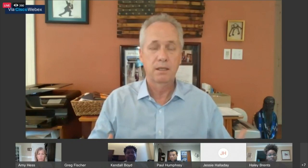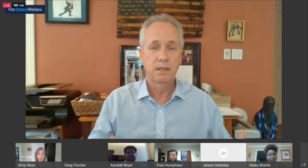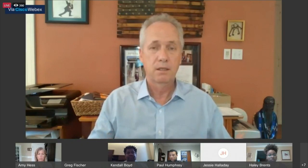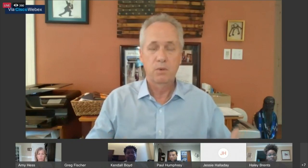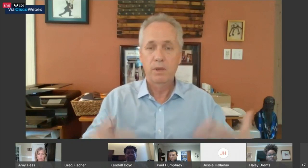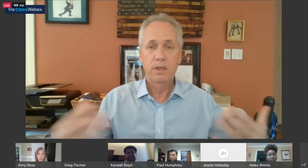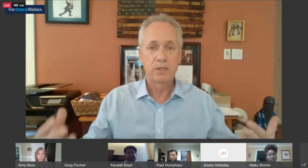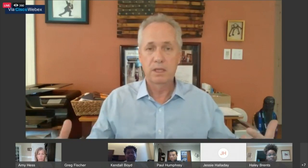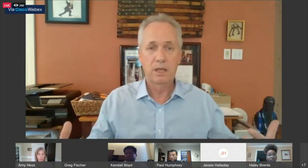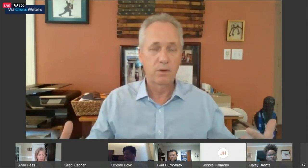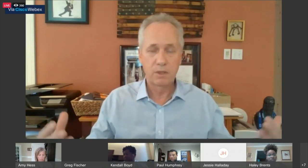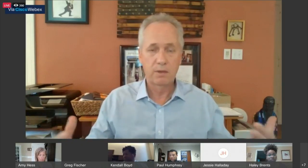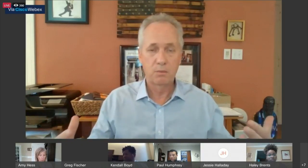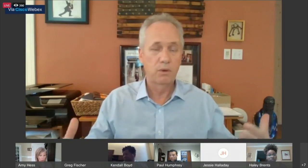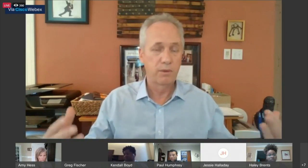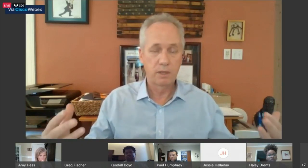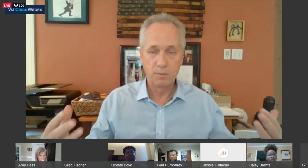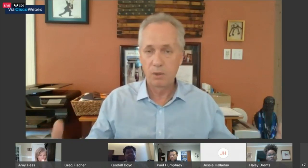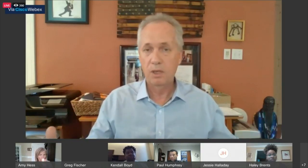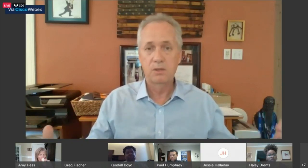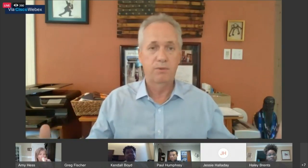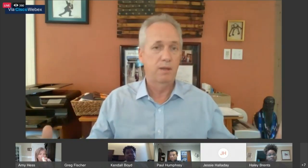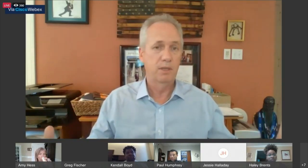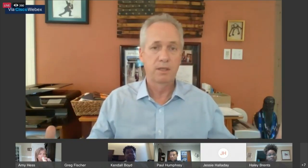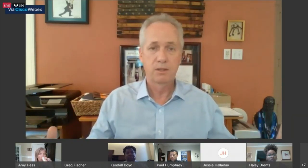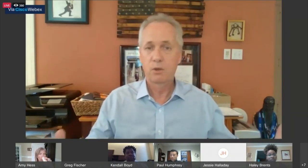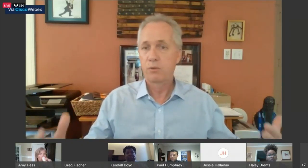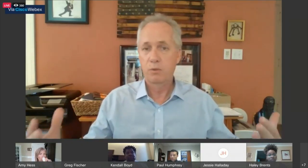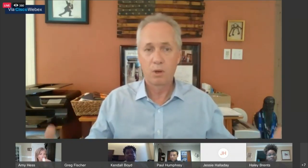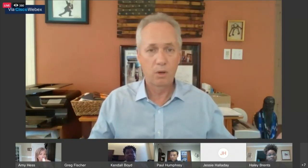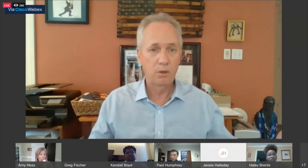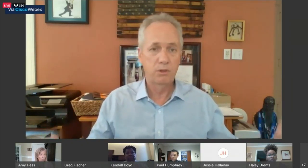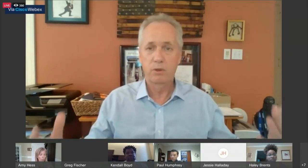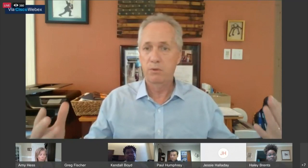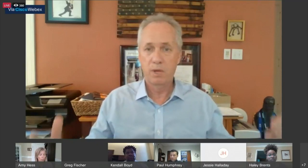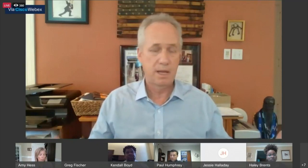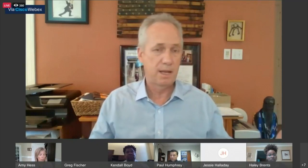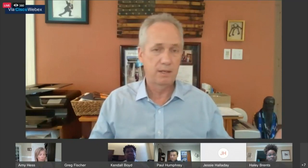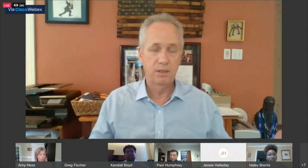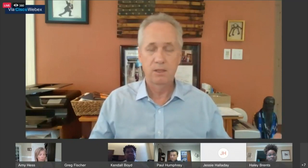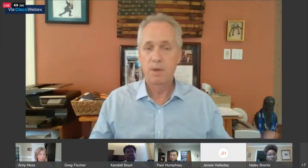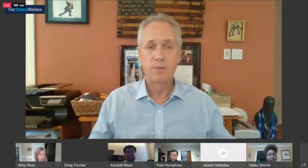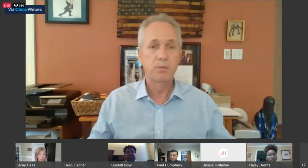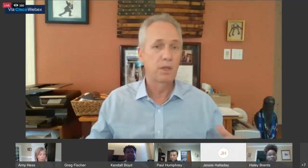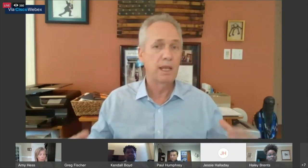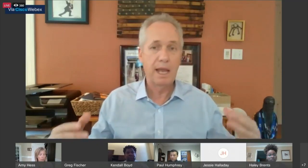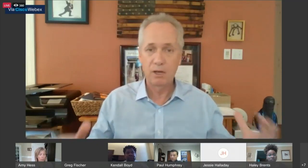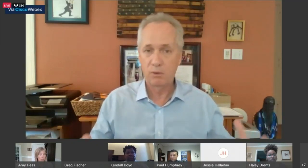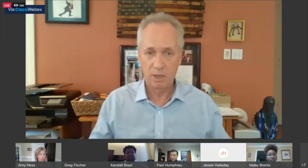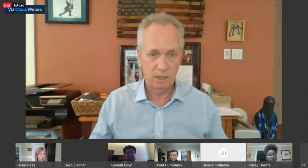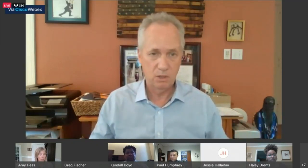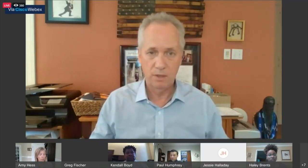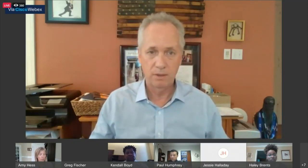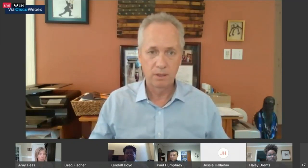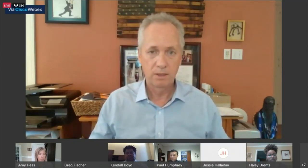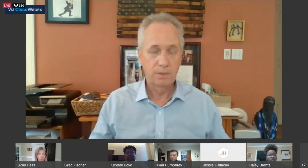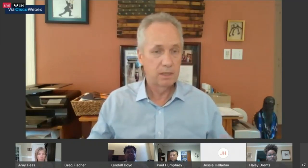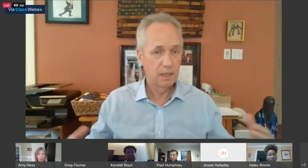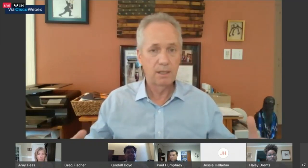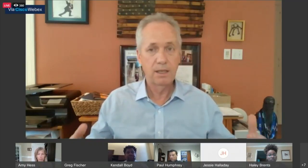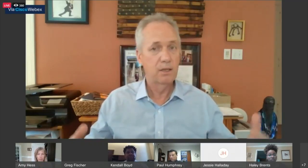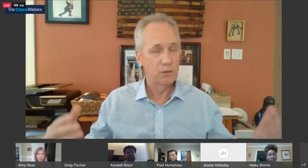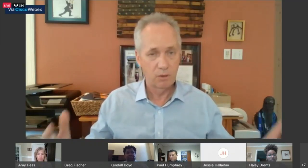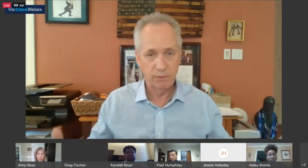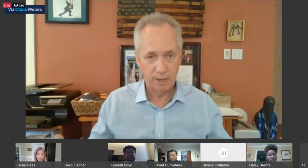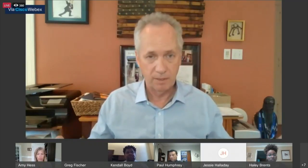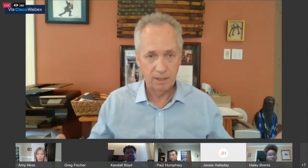day, we're in this together. It's like we're a community as a family. You go through low lows, you go through high highs. You might be really angry at each other, but at the